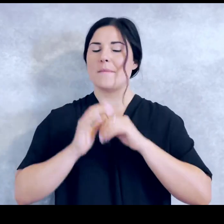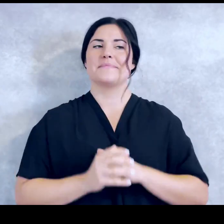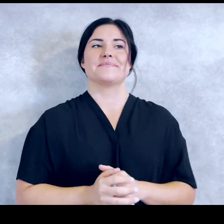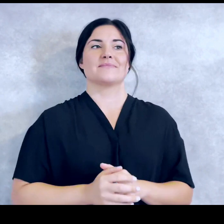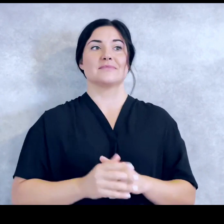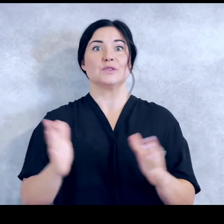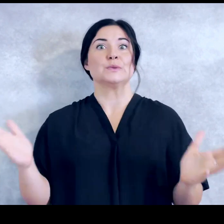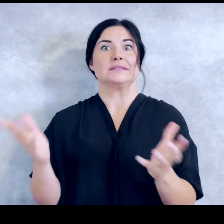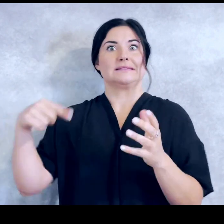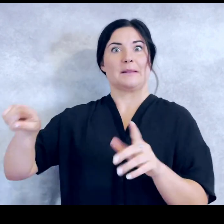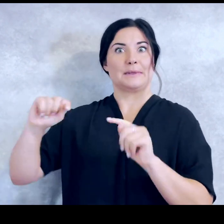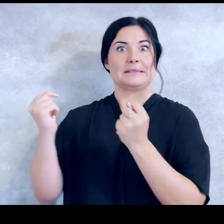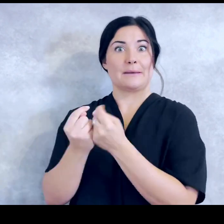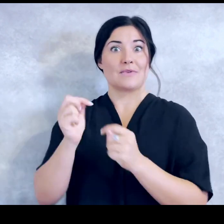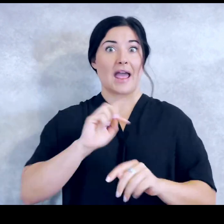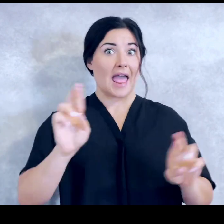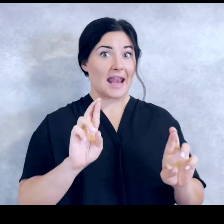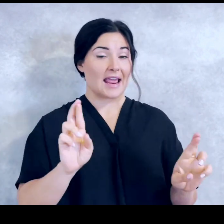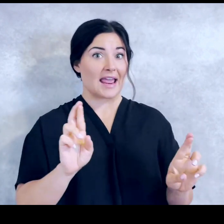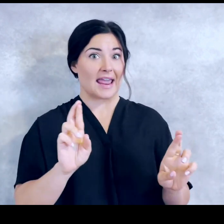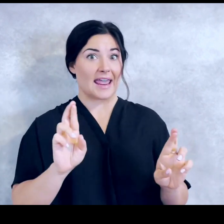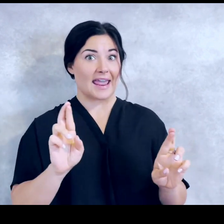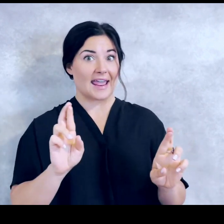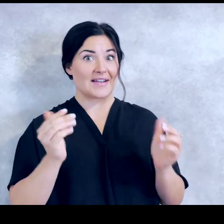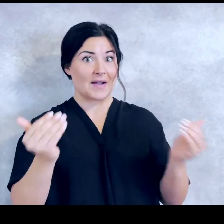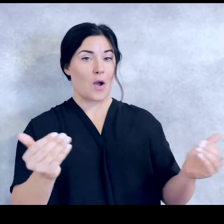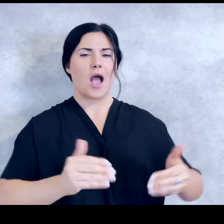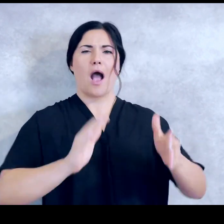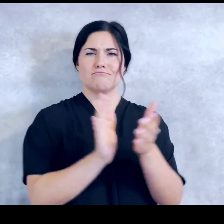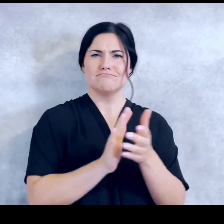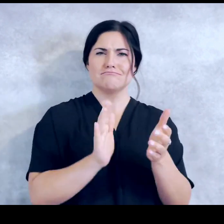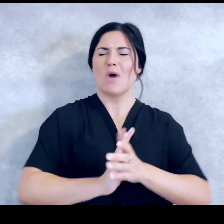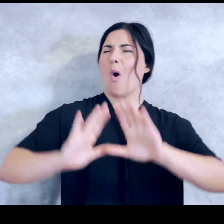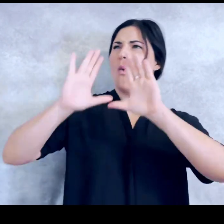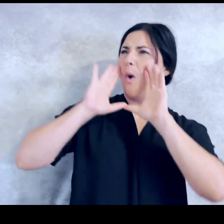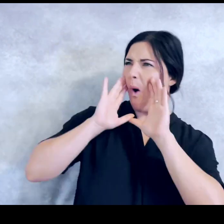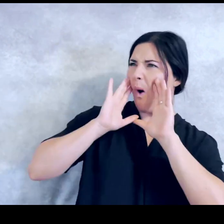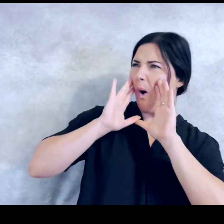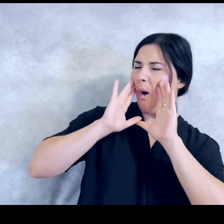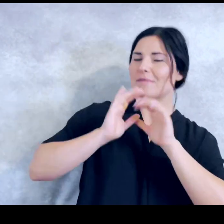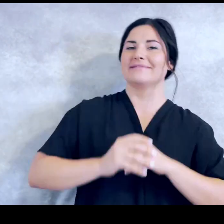ready? This is for all the team members because we're going to celebrate them today. Ready? Give me two claps and a Ric Flair woo.